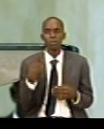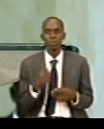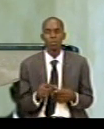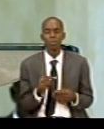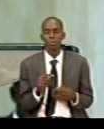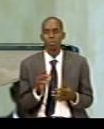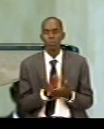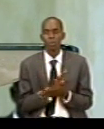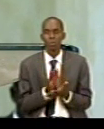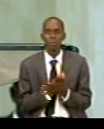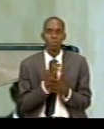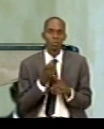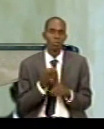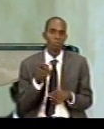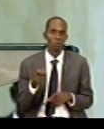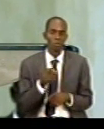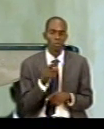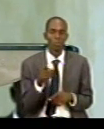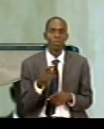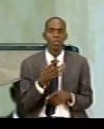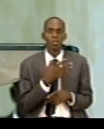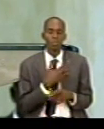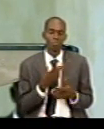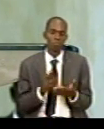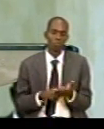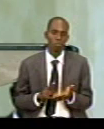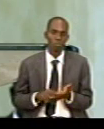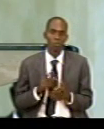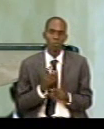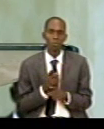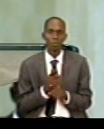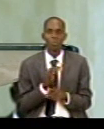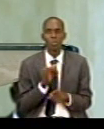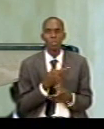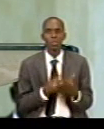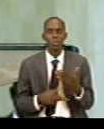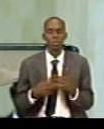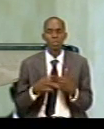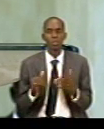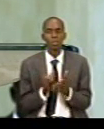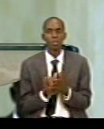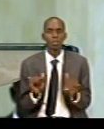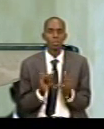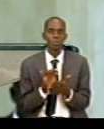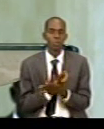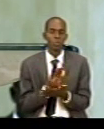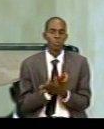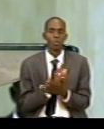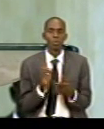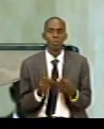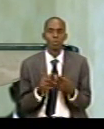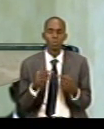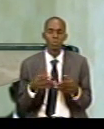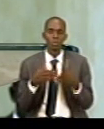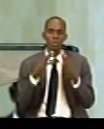it adequately, and return the same to them as you